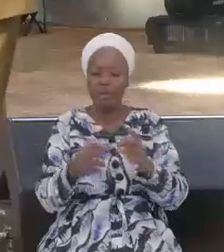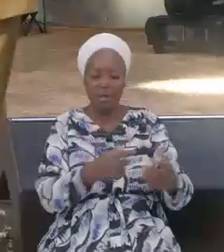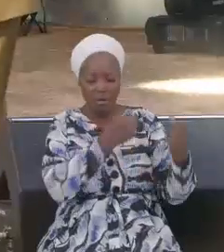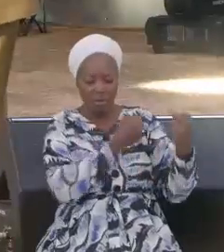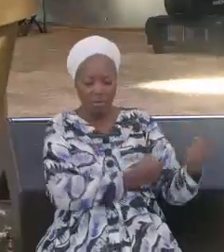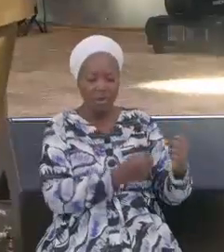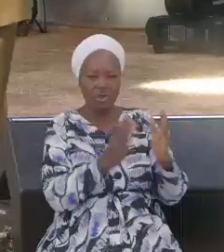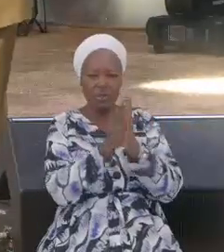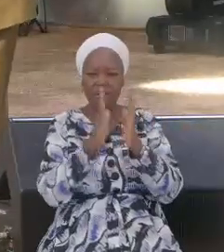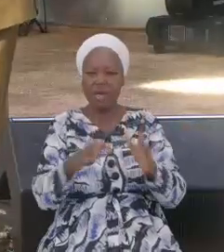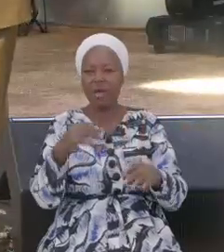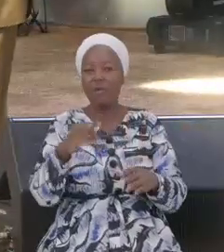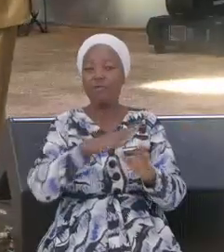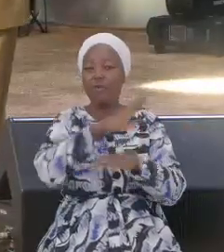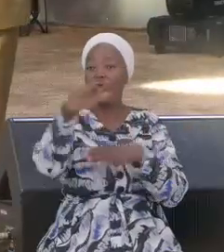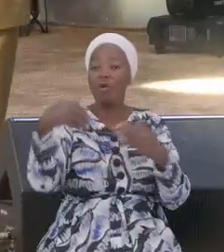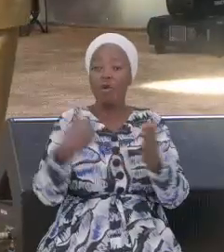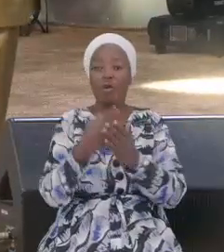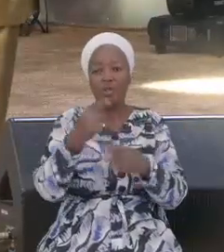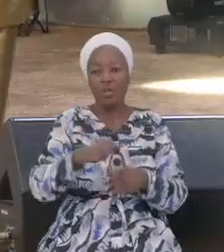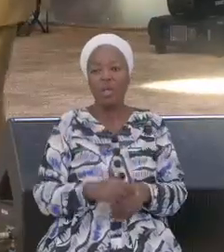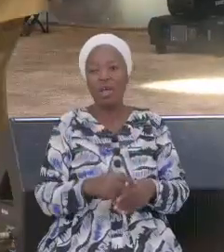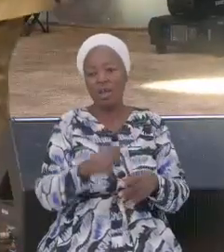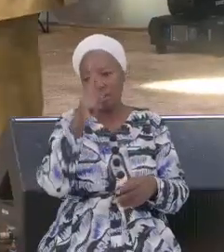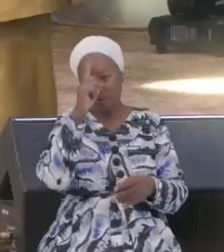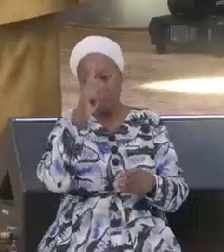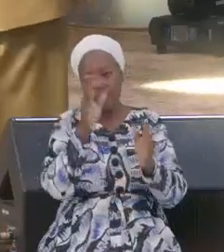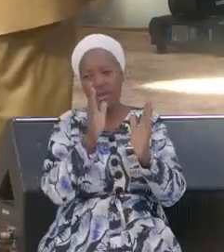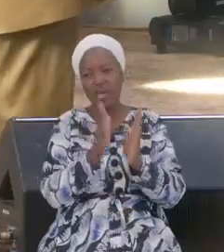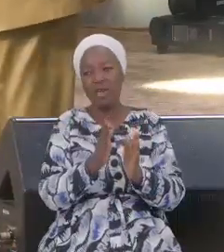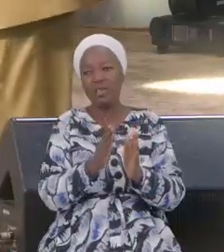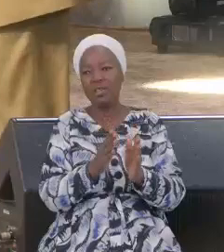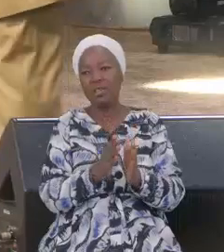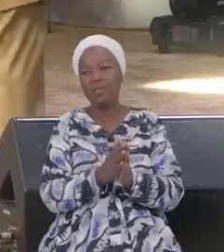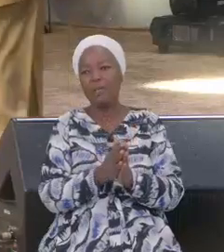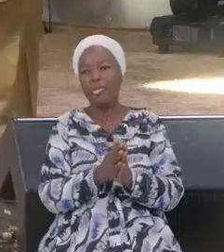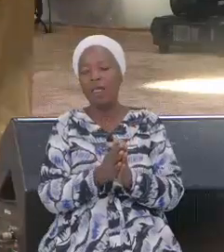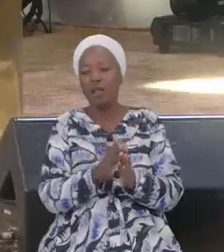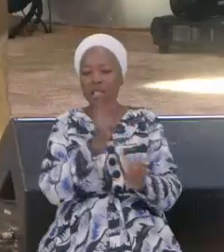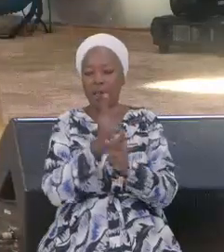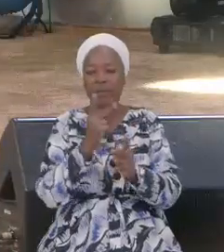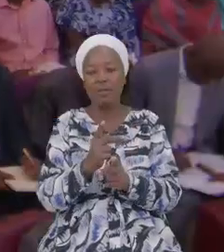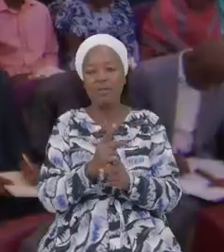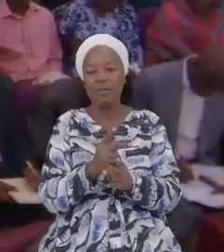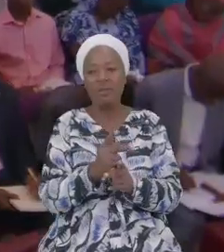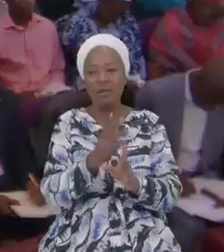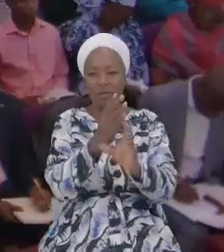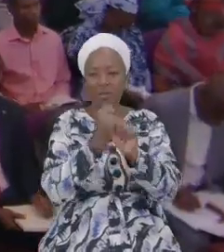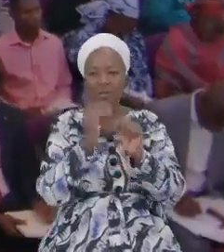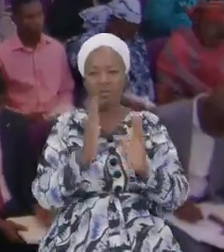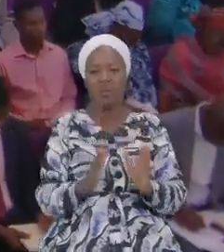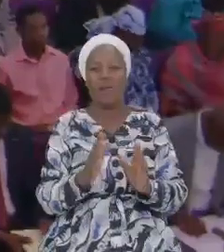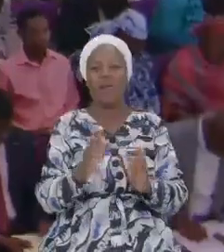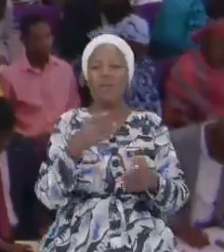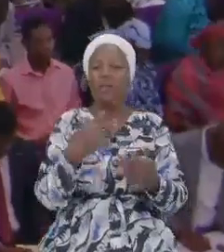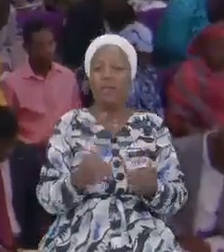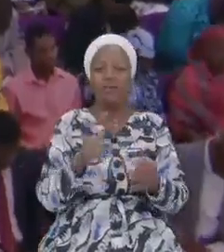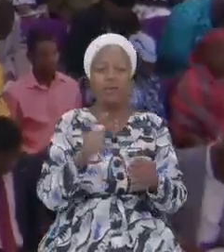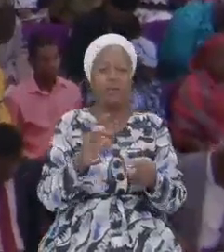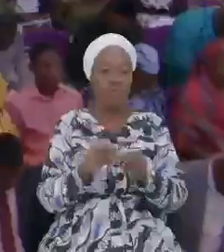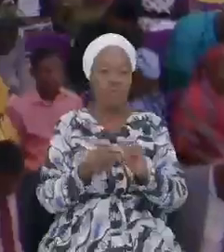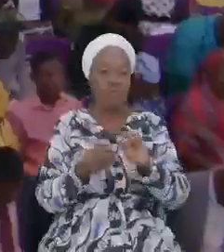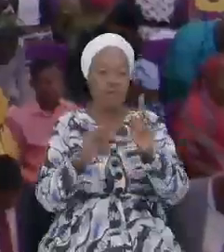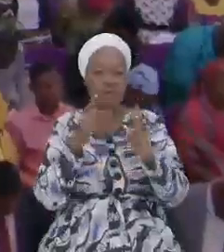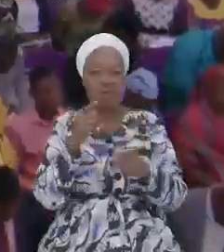all the covenant keeping beneficiaries. Let's come to number one. Number one is the conditional promise